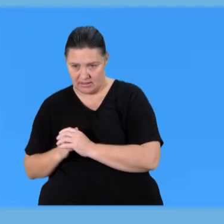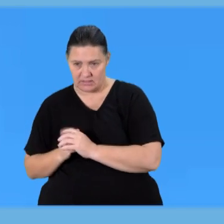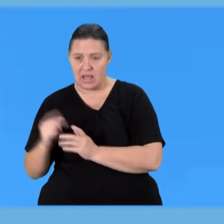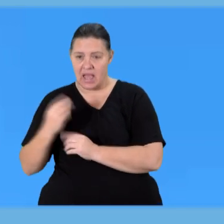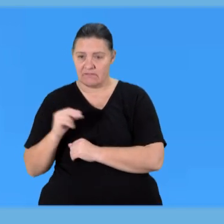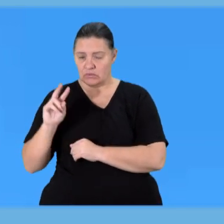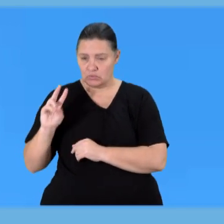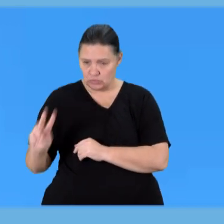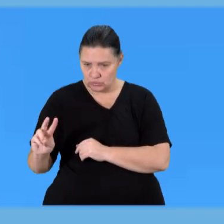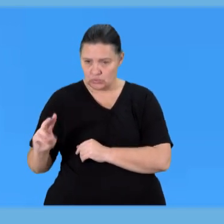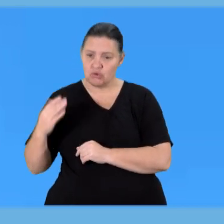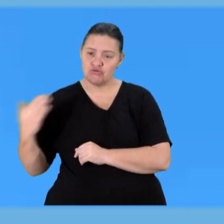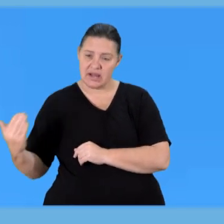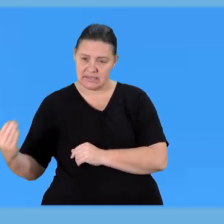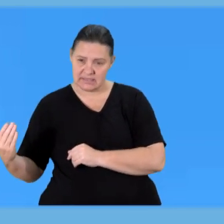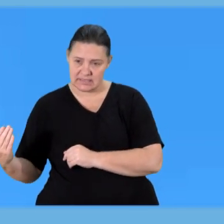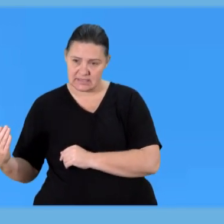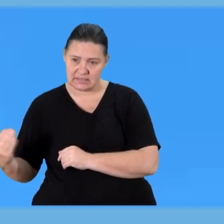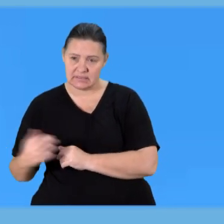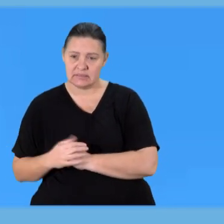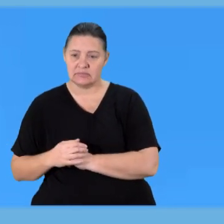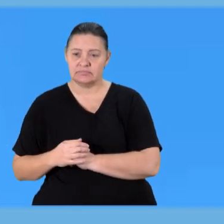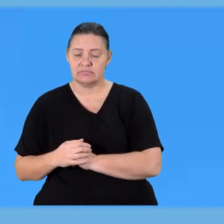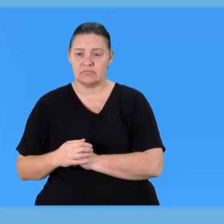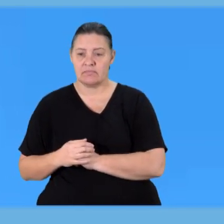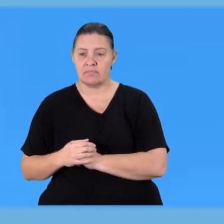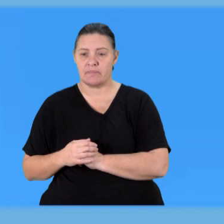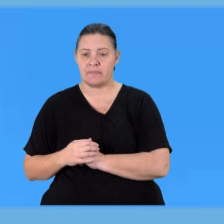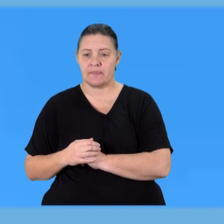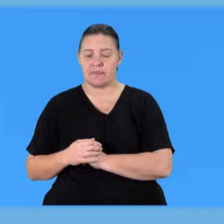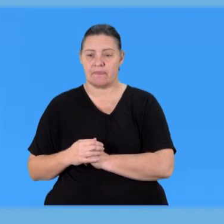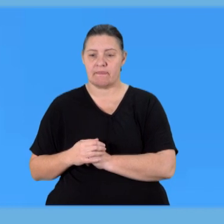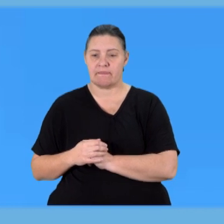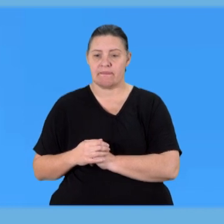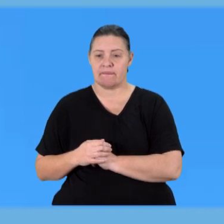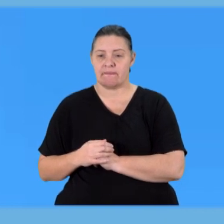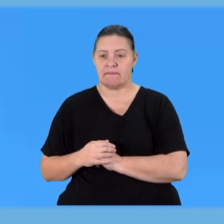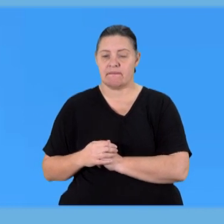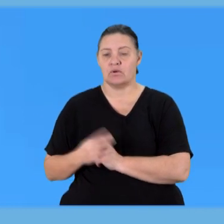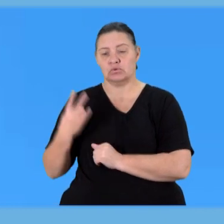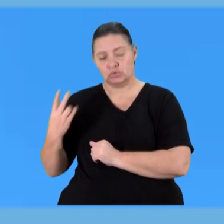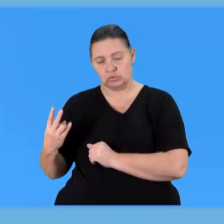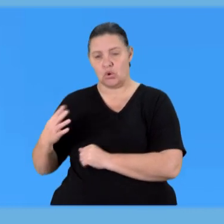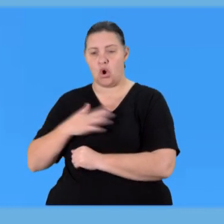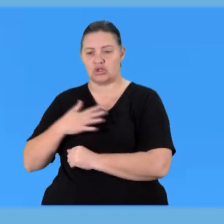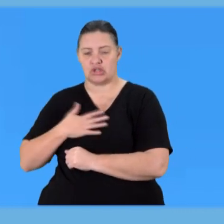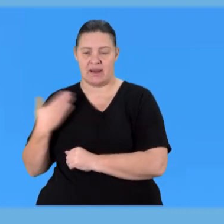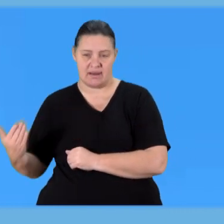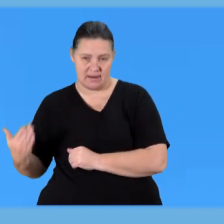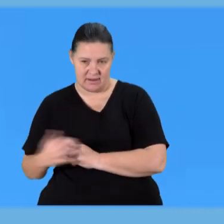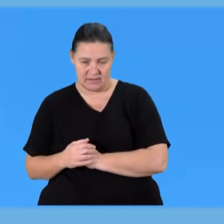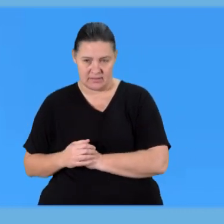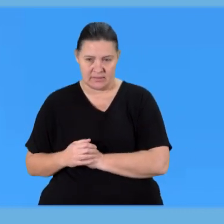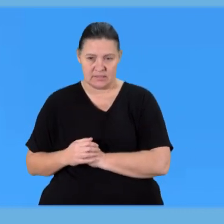have 2 magnesium atoms on the right-hand side. Remember, this is your right-hand side. 2 magnesium atoms on the right-hand side and 2 oxygen atoms